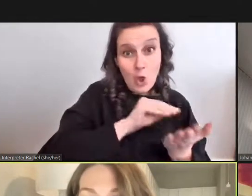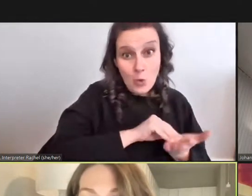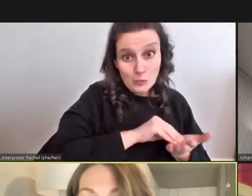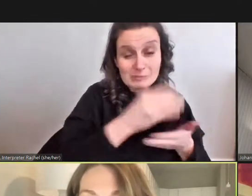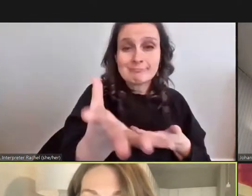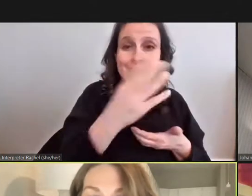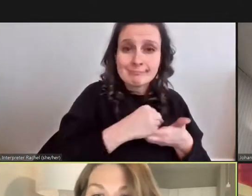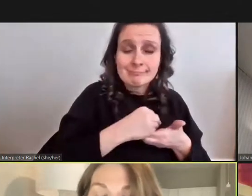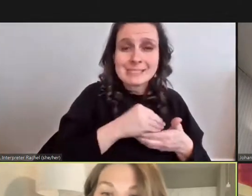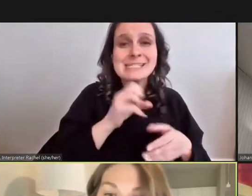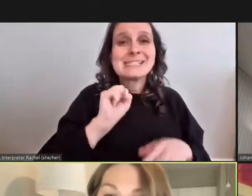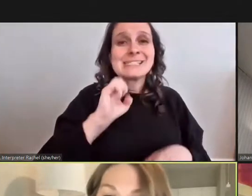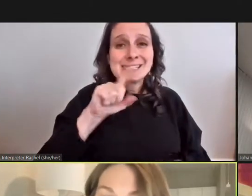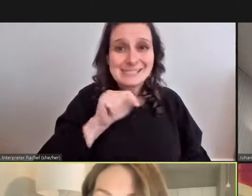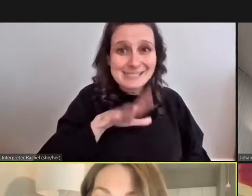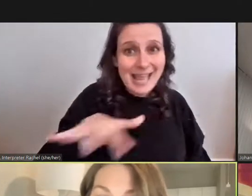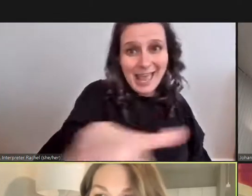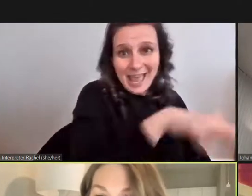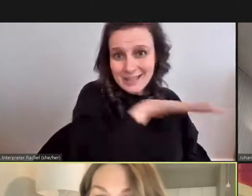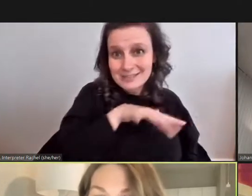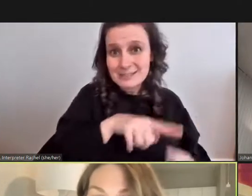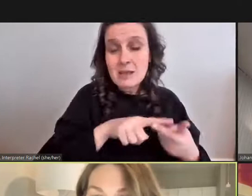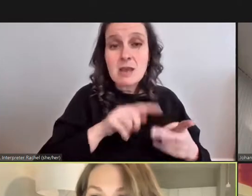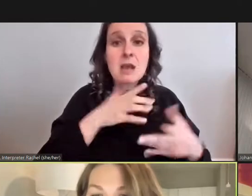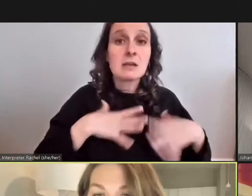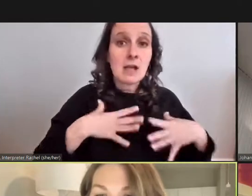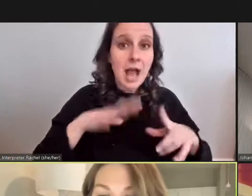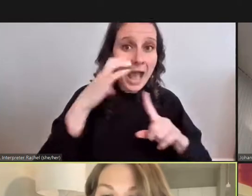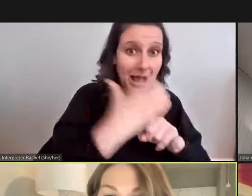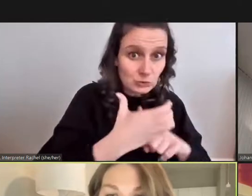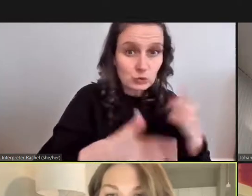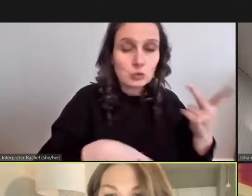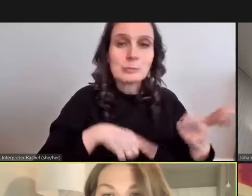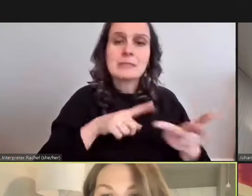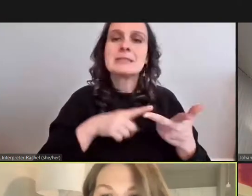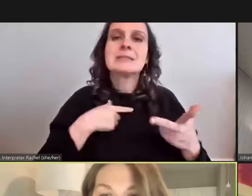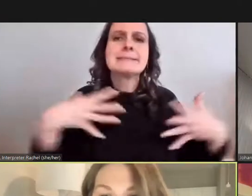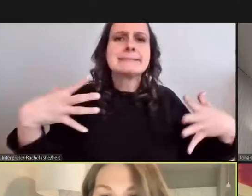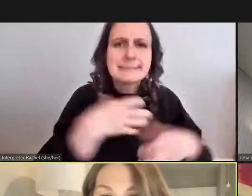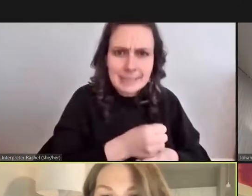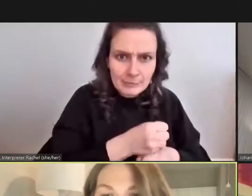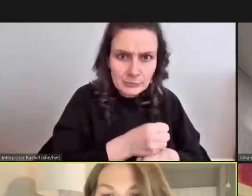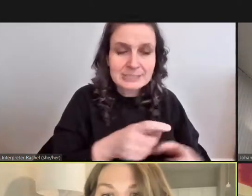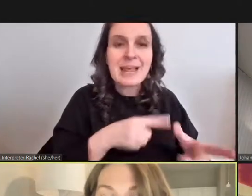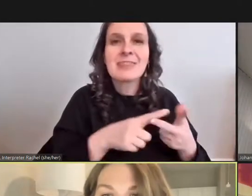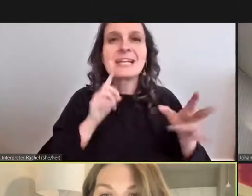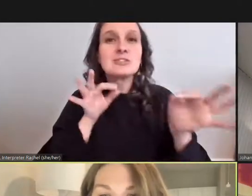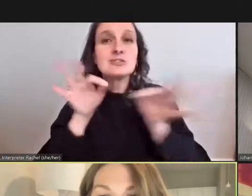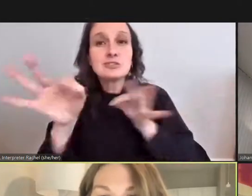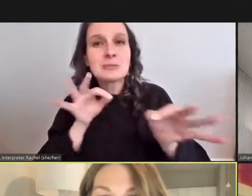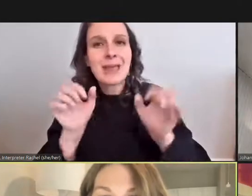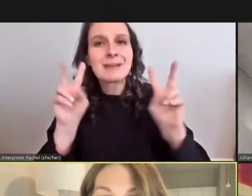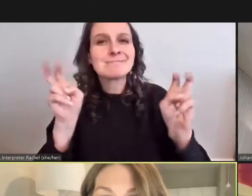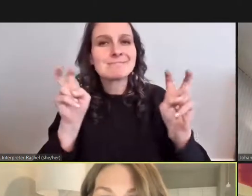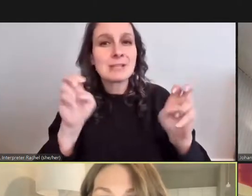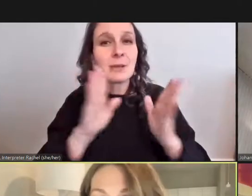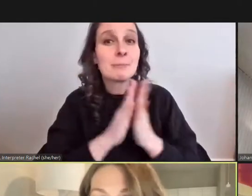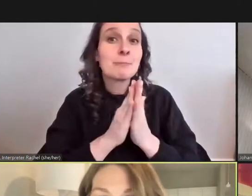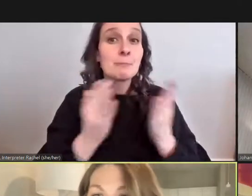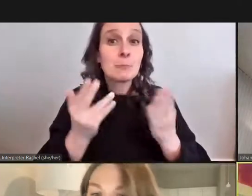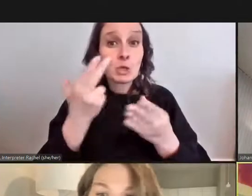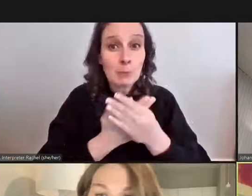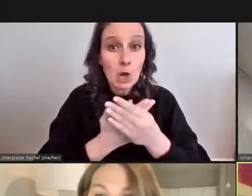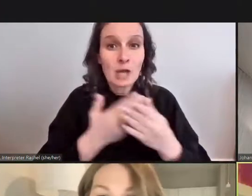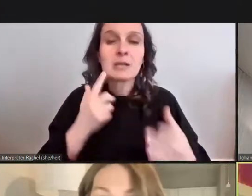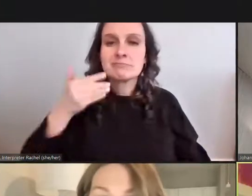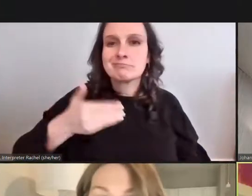sets, costumes, summaries, then the description that had like those bookmarks along the way.